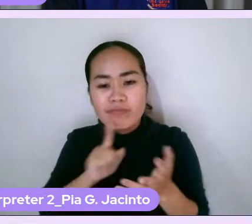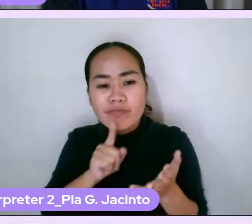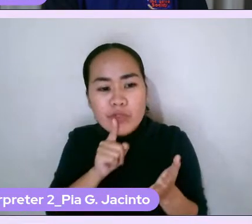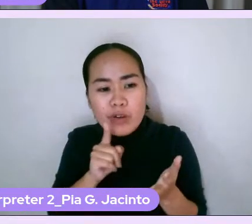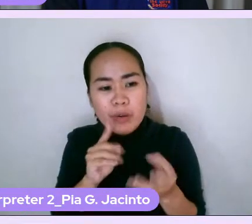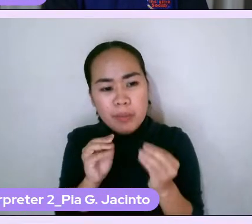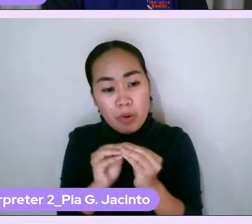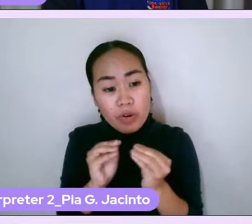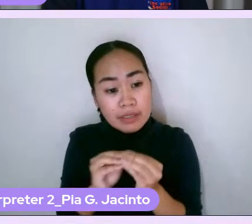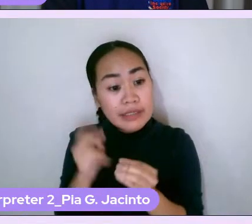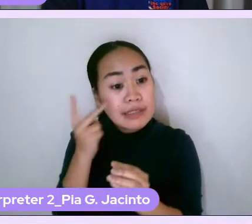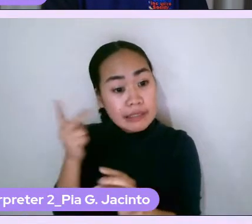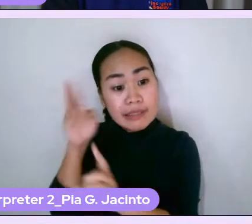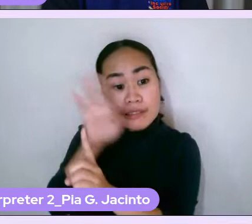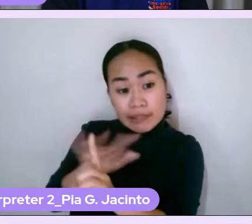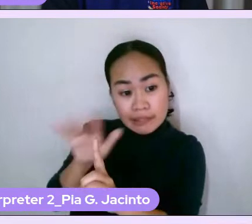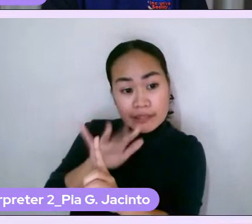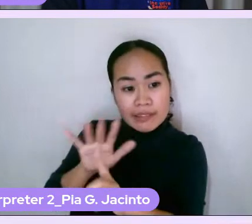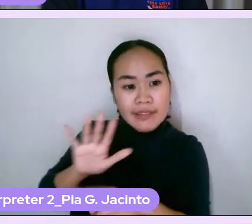napapansin namin that they are